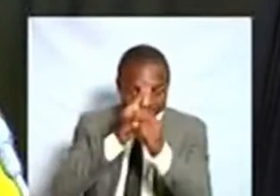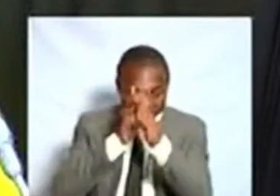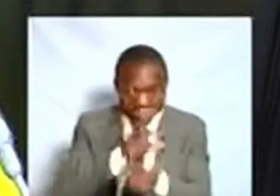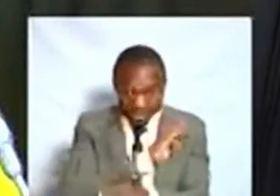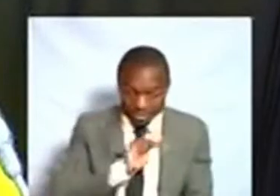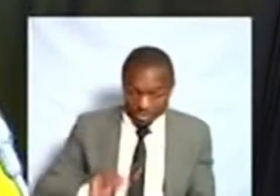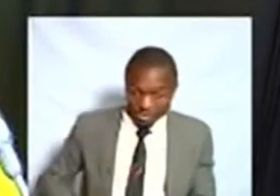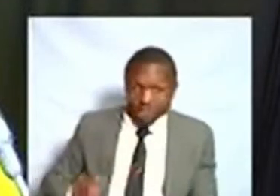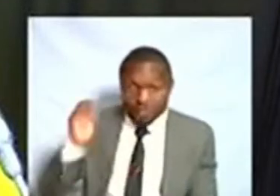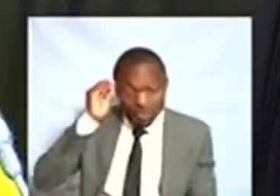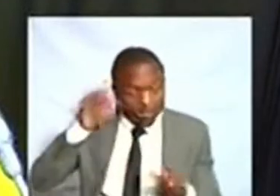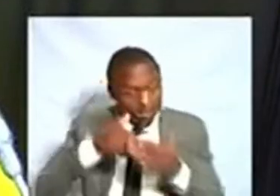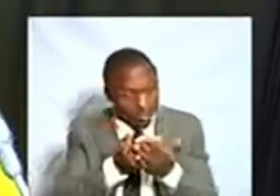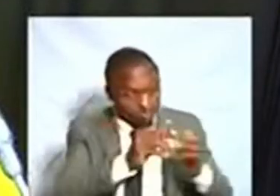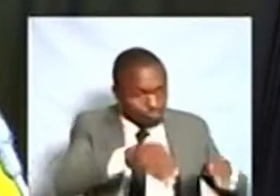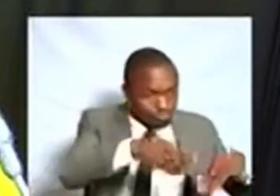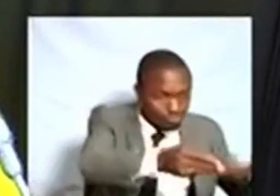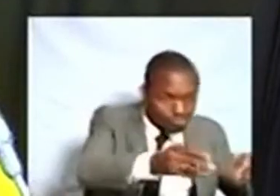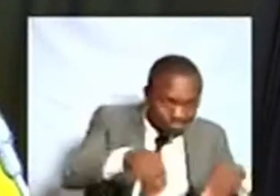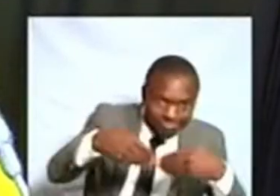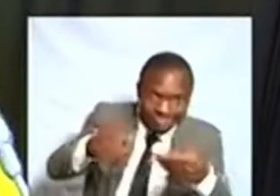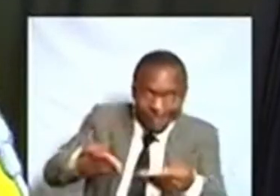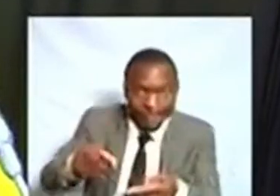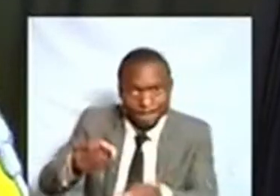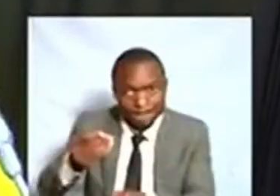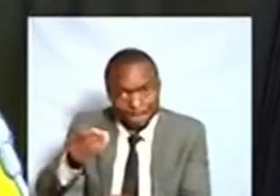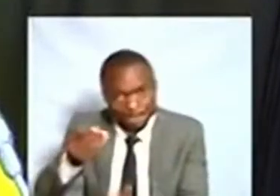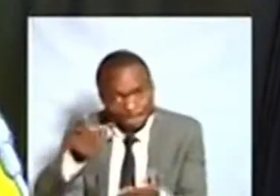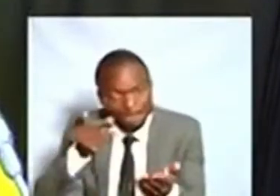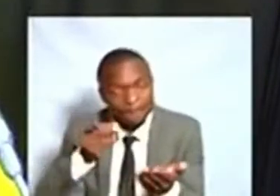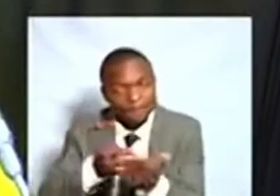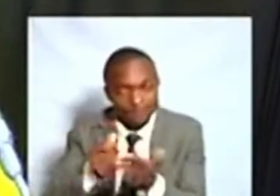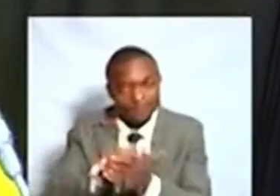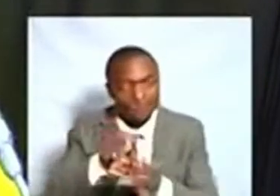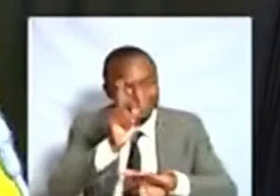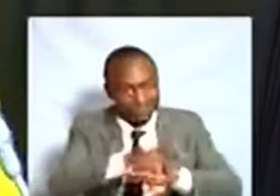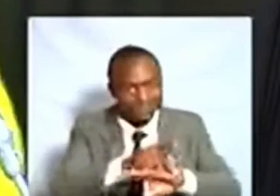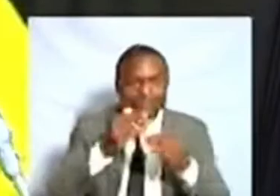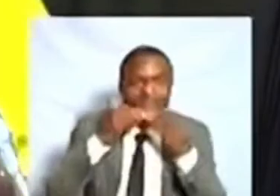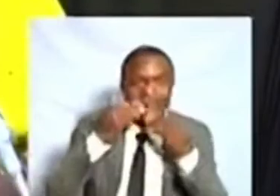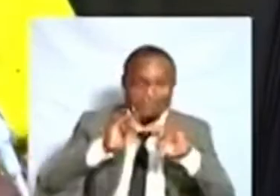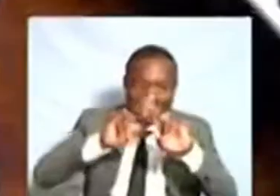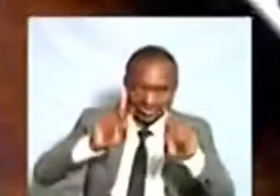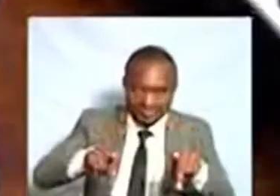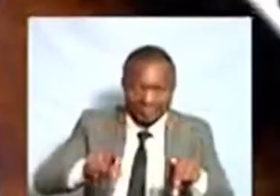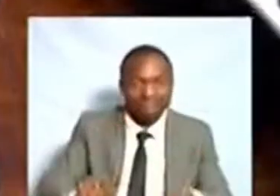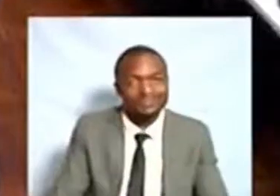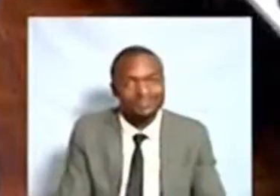know how we allocate funds for projects. Thank you, Chair.